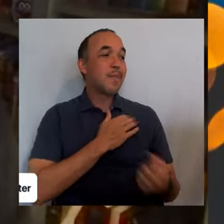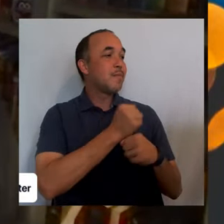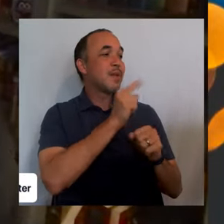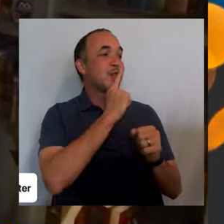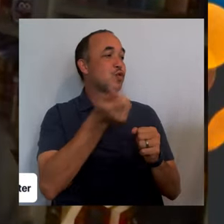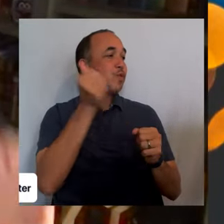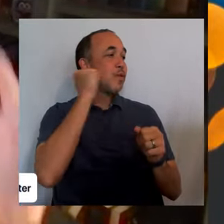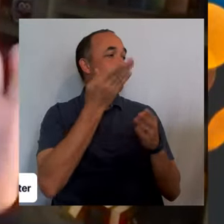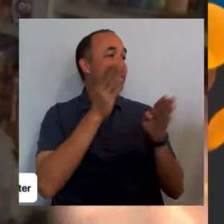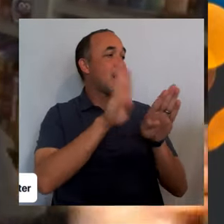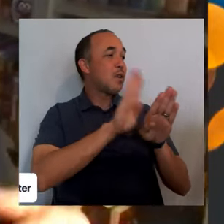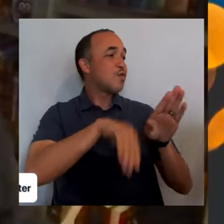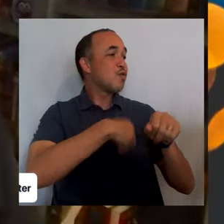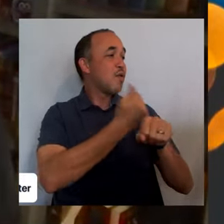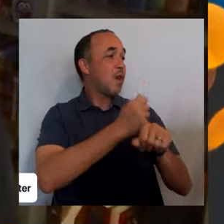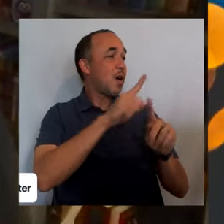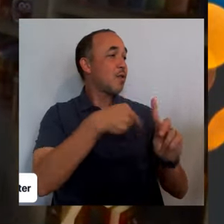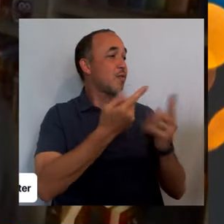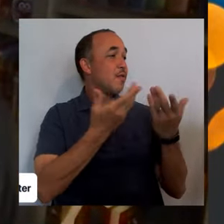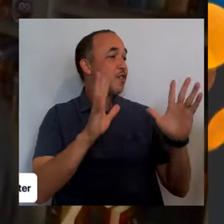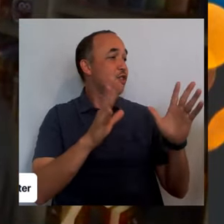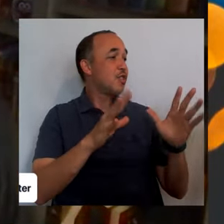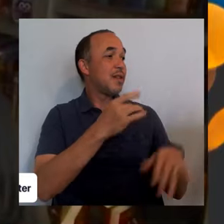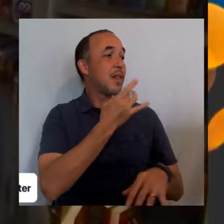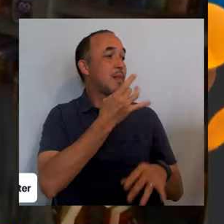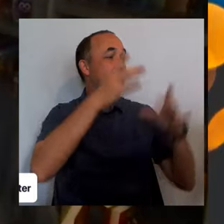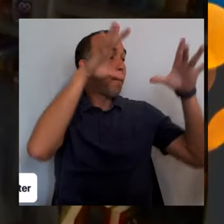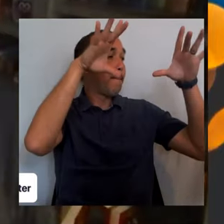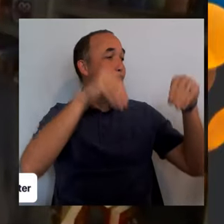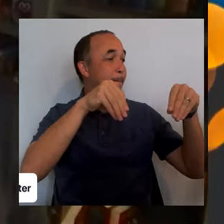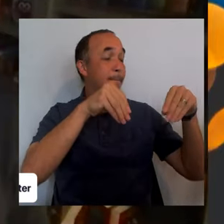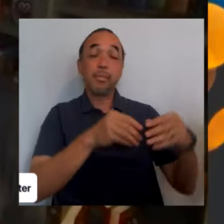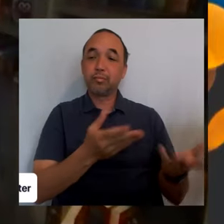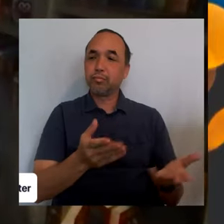that. Lights off. Of course.